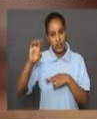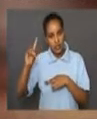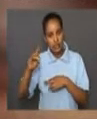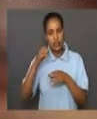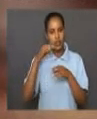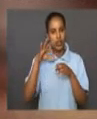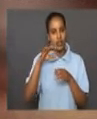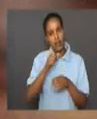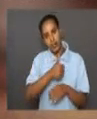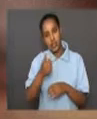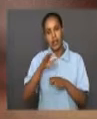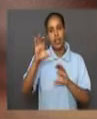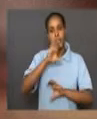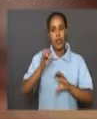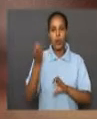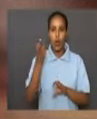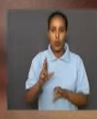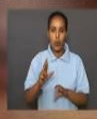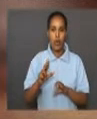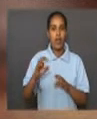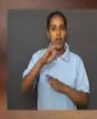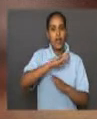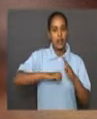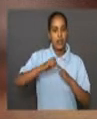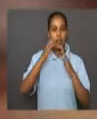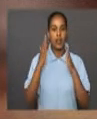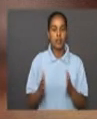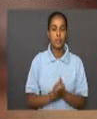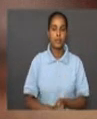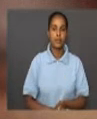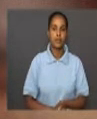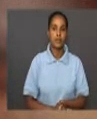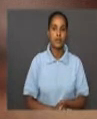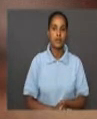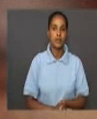be done either chemically or electrolytically.